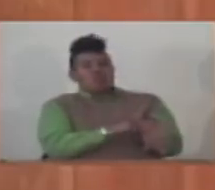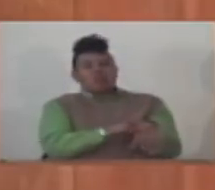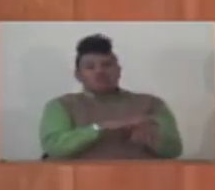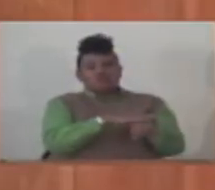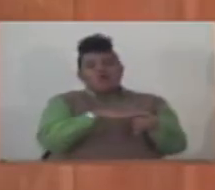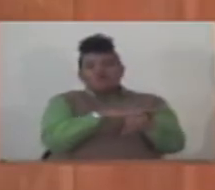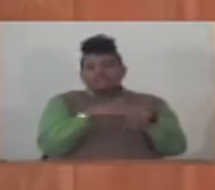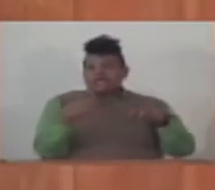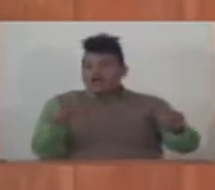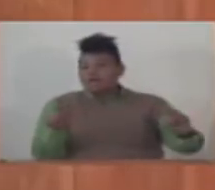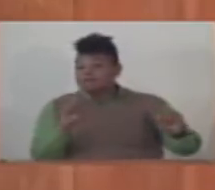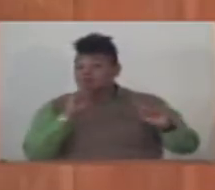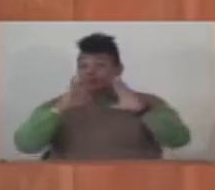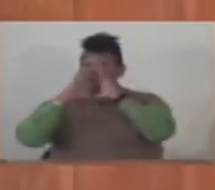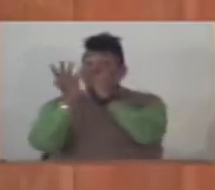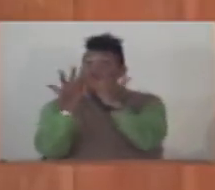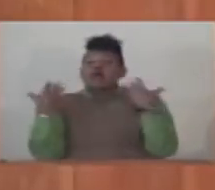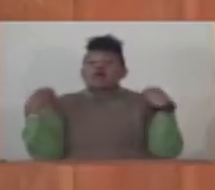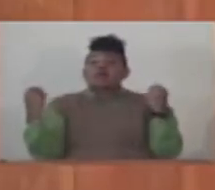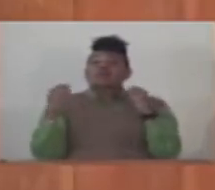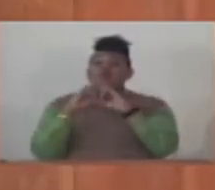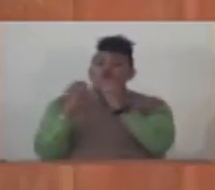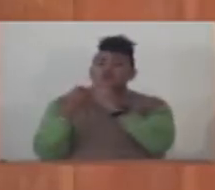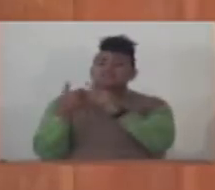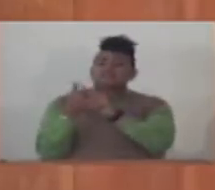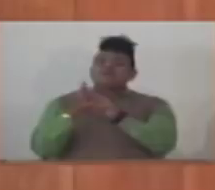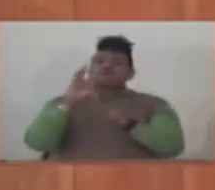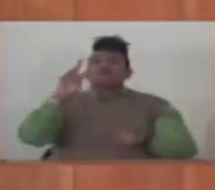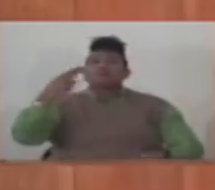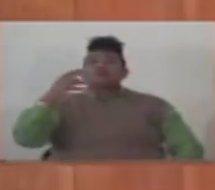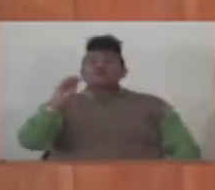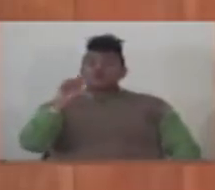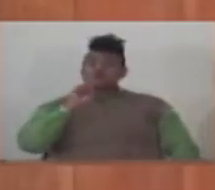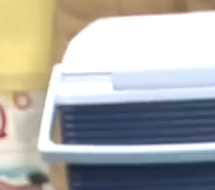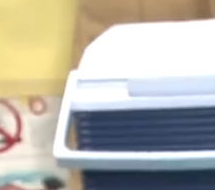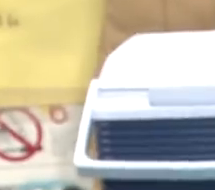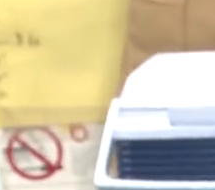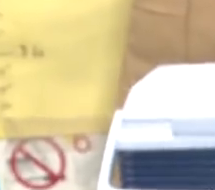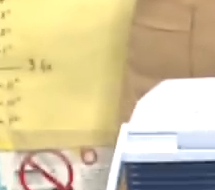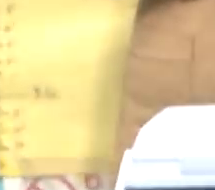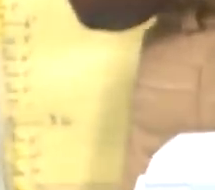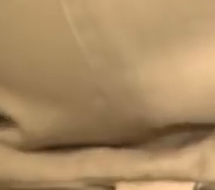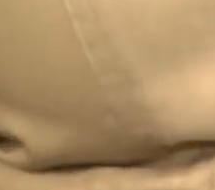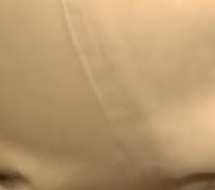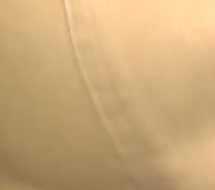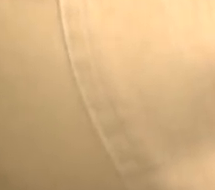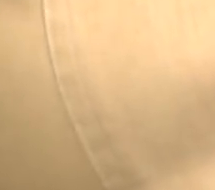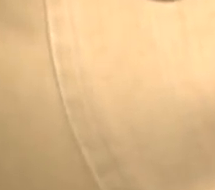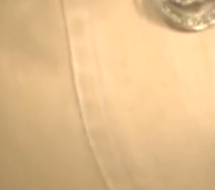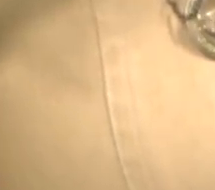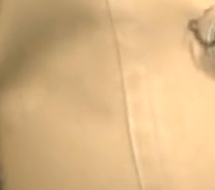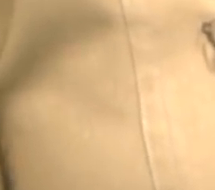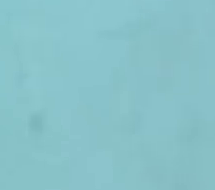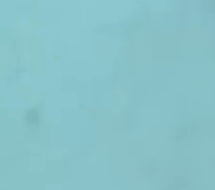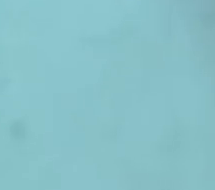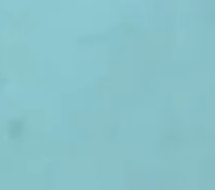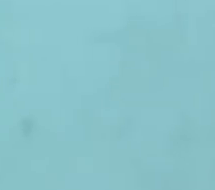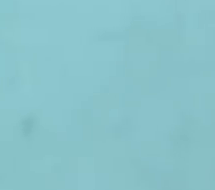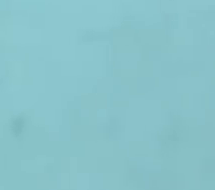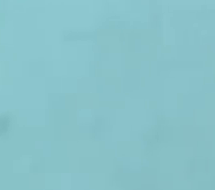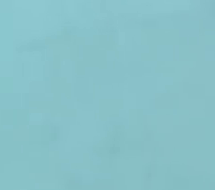The World Health Organization, WHO, recommends that HPV vaccines be